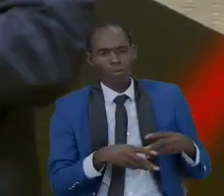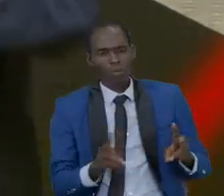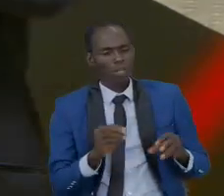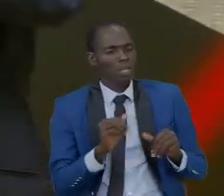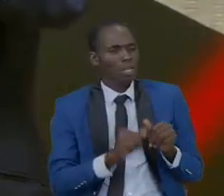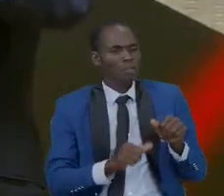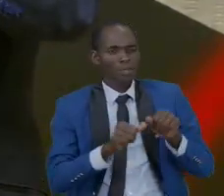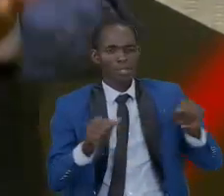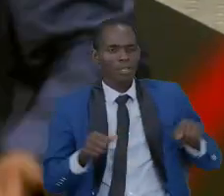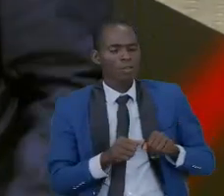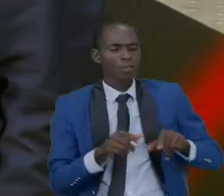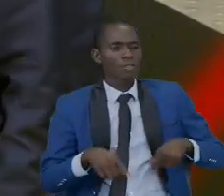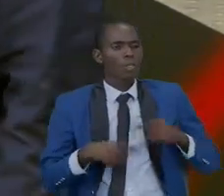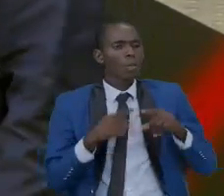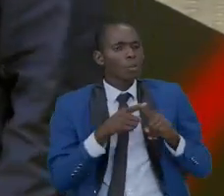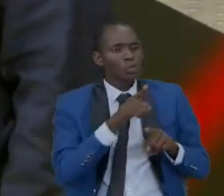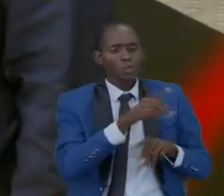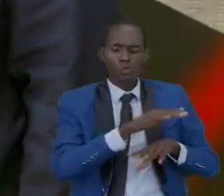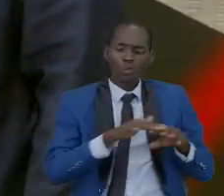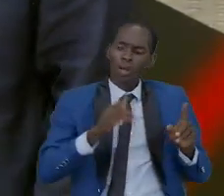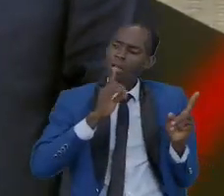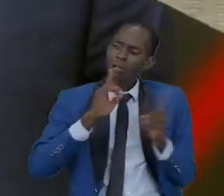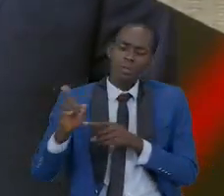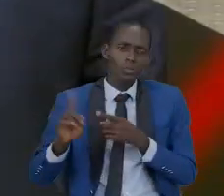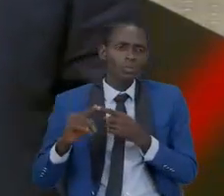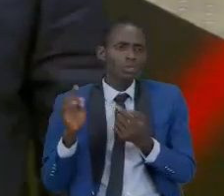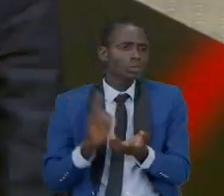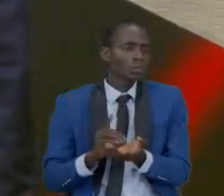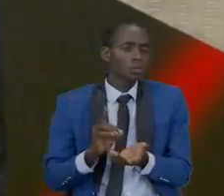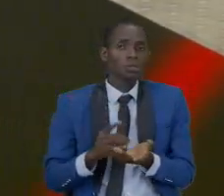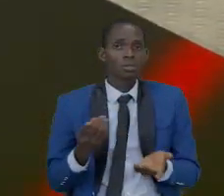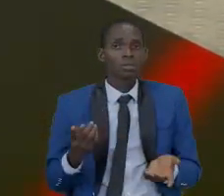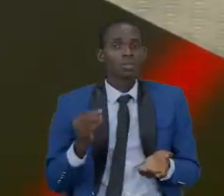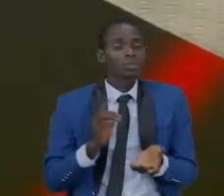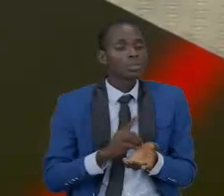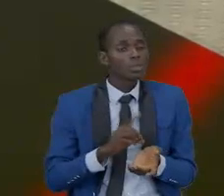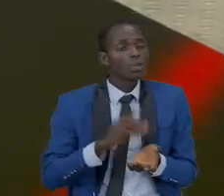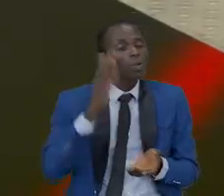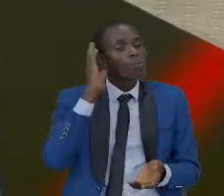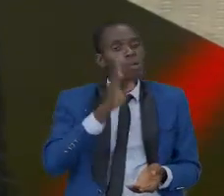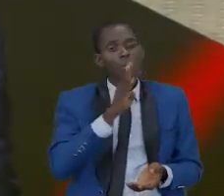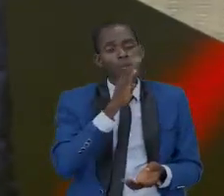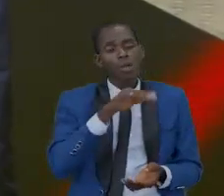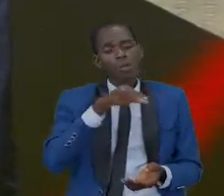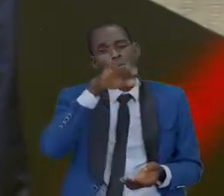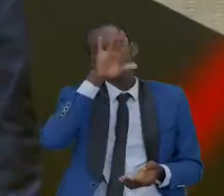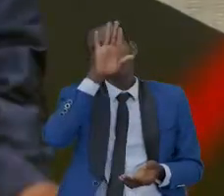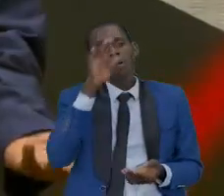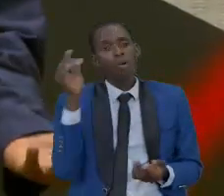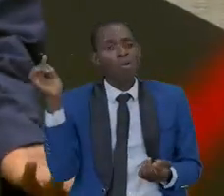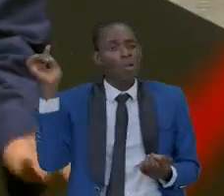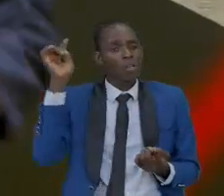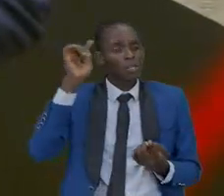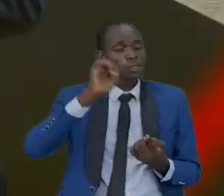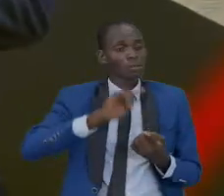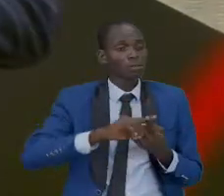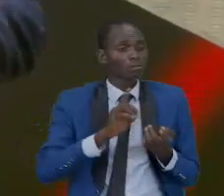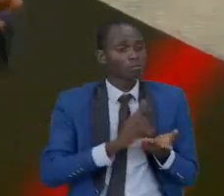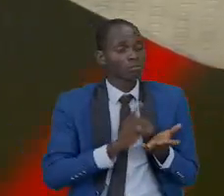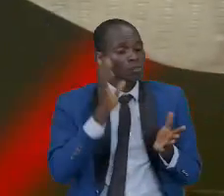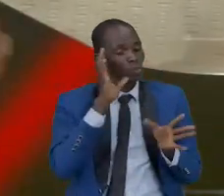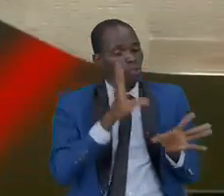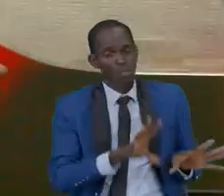area of your life but you don't respond to him he will be frustrated until he has to leave